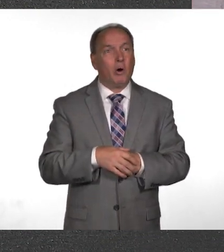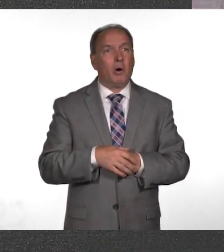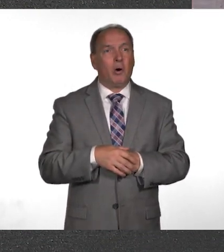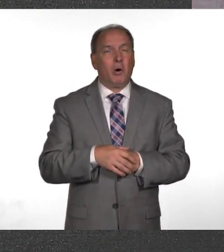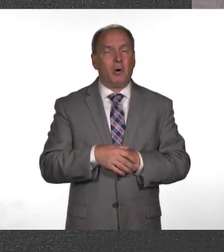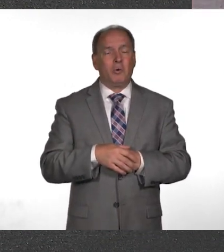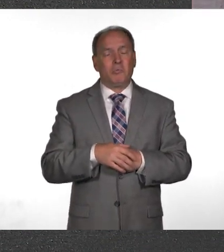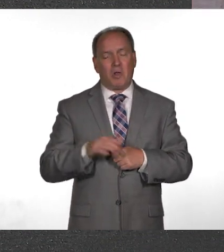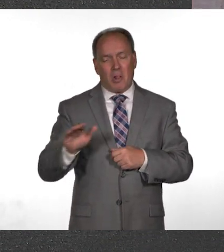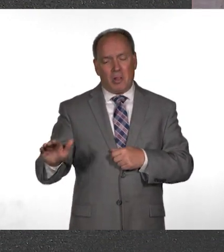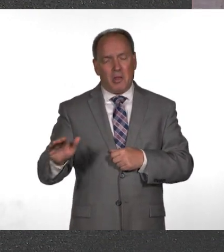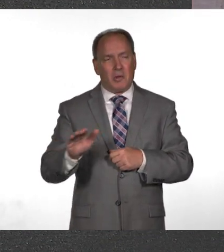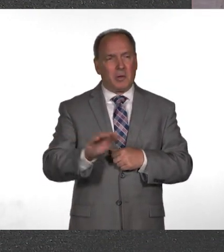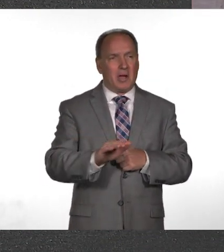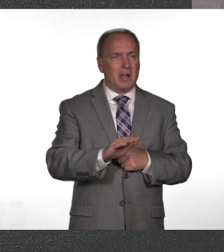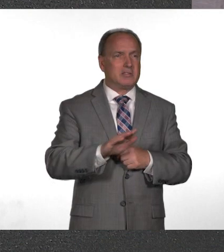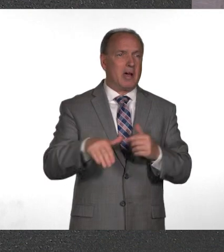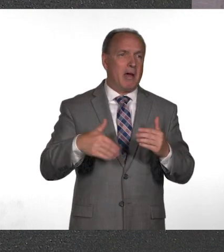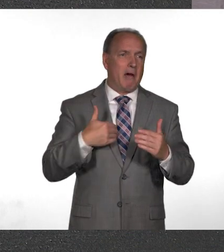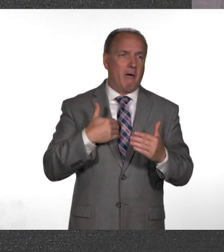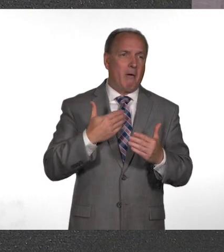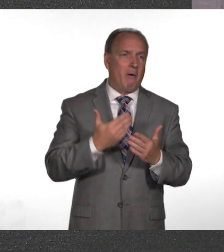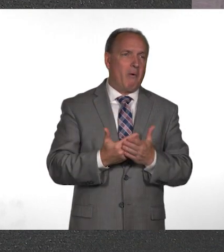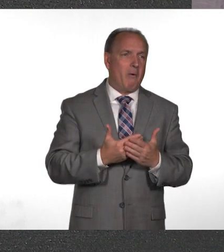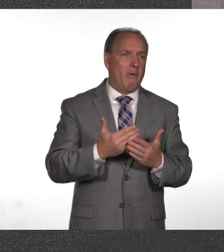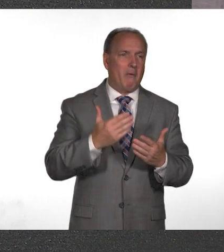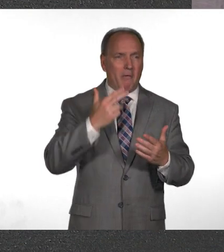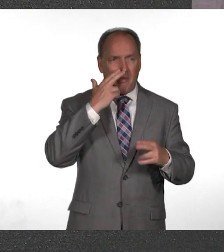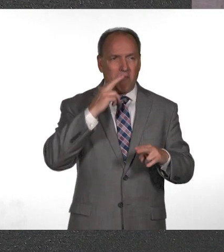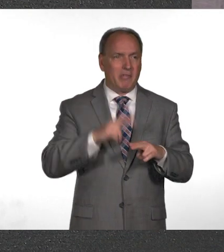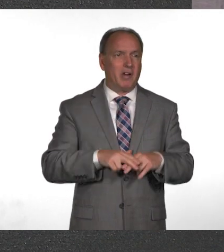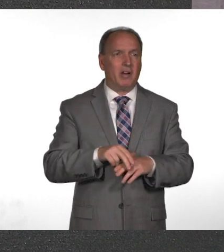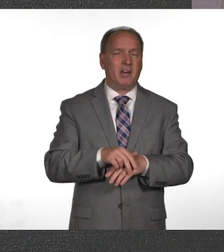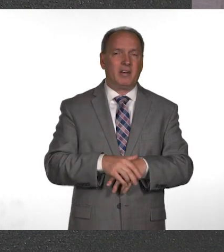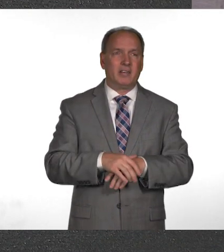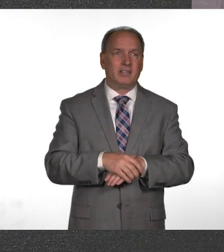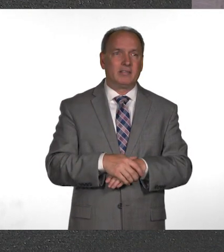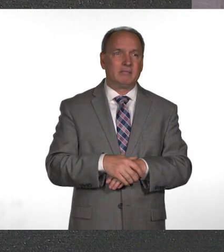Little guys have all the fun.